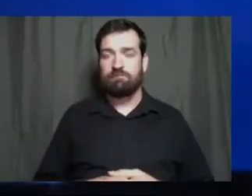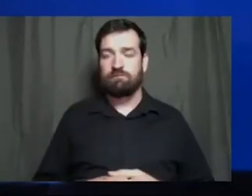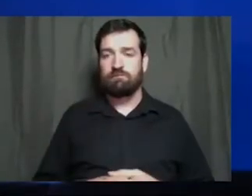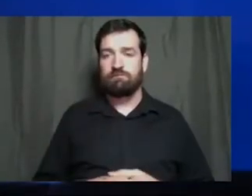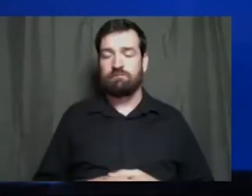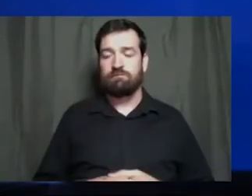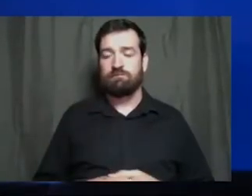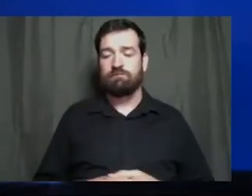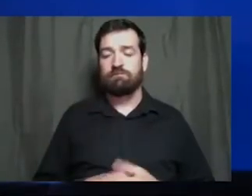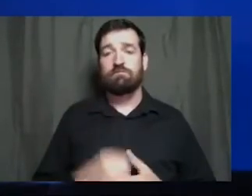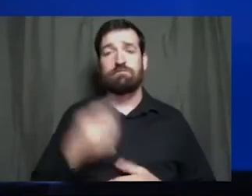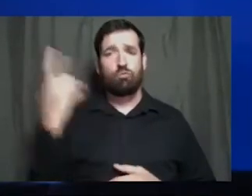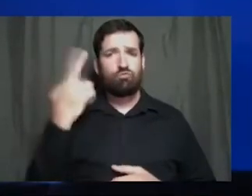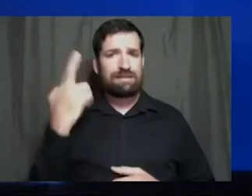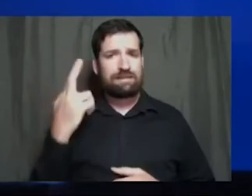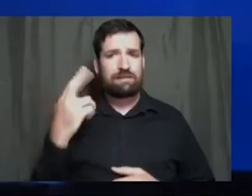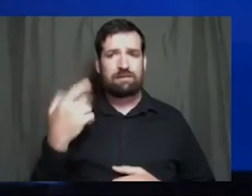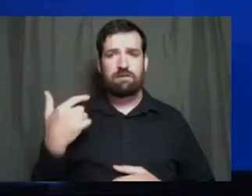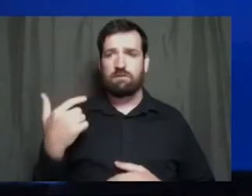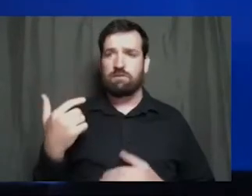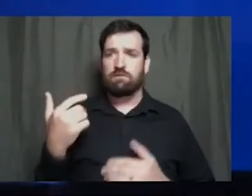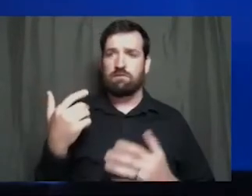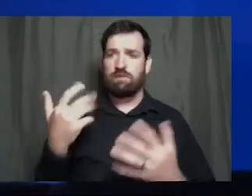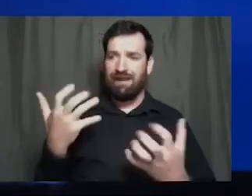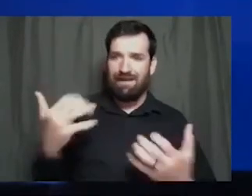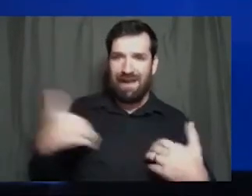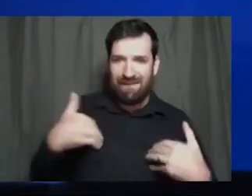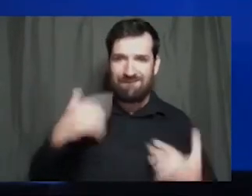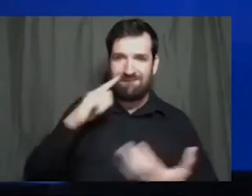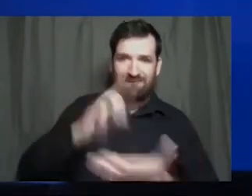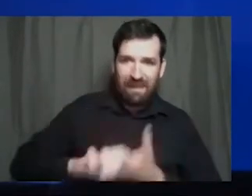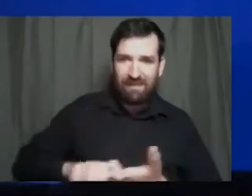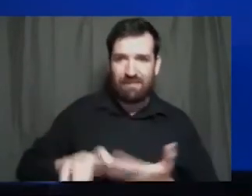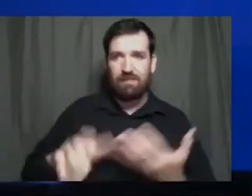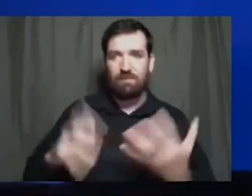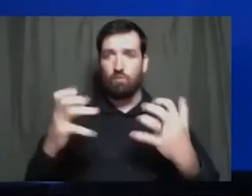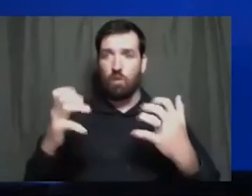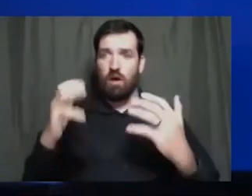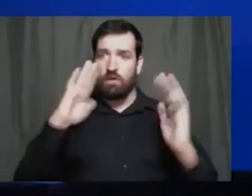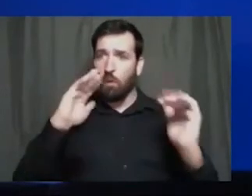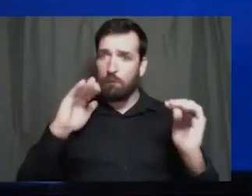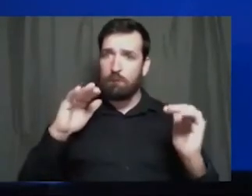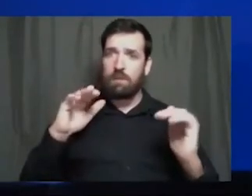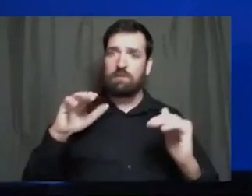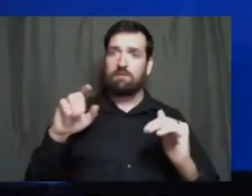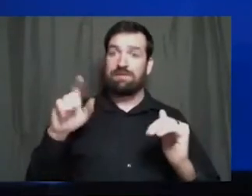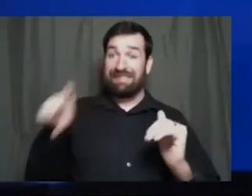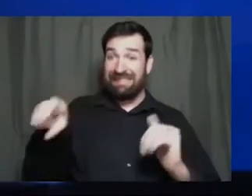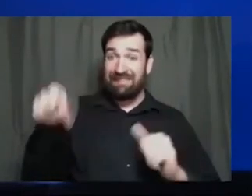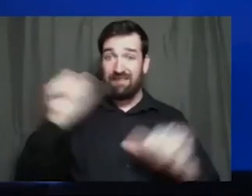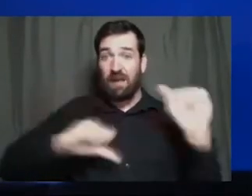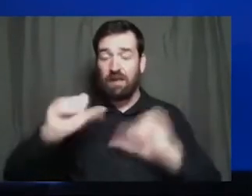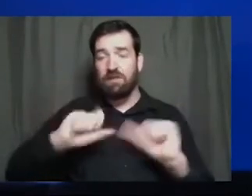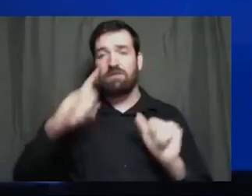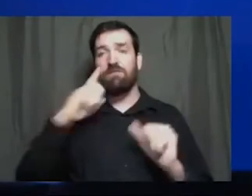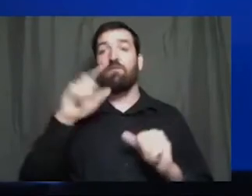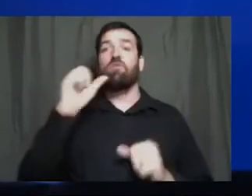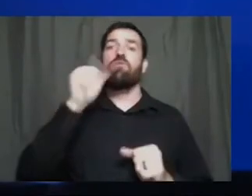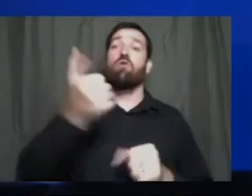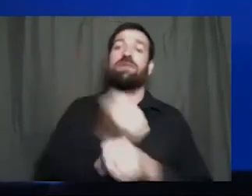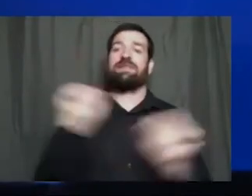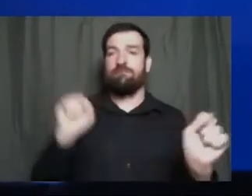have faith and we want to have hope and we need science is to deliver us to a safer tomorrow. We can do